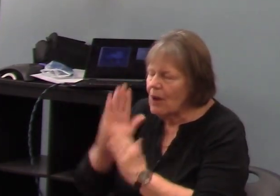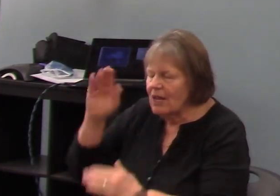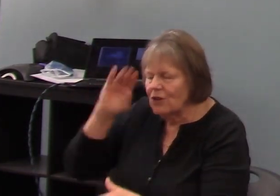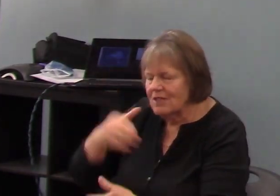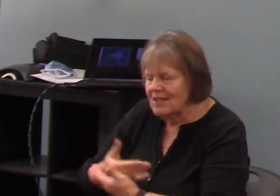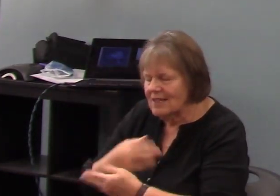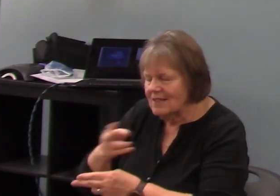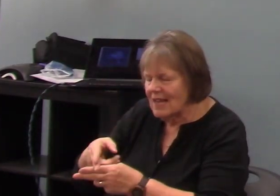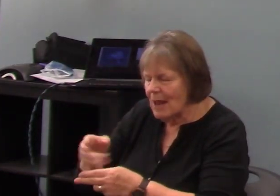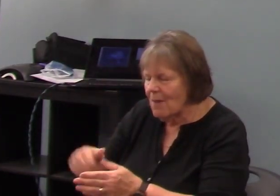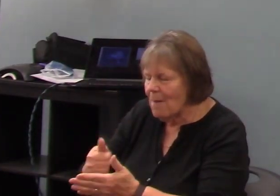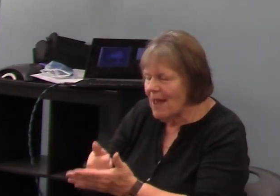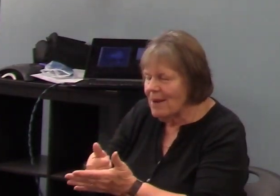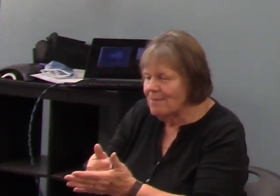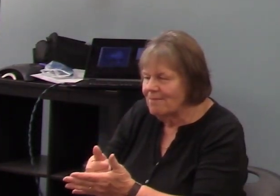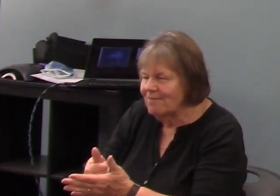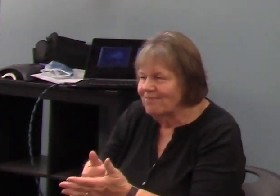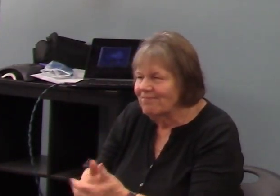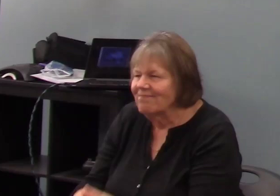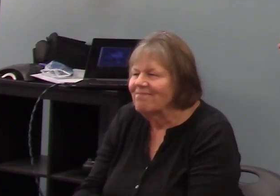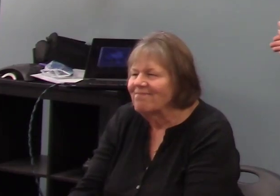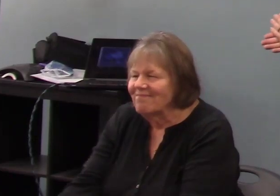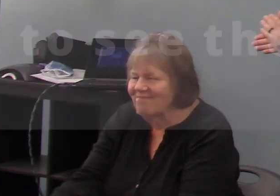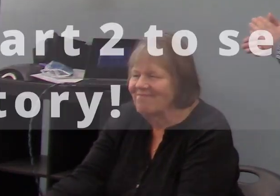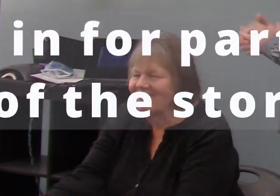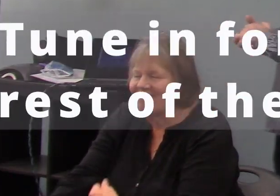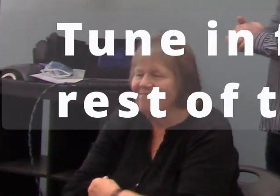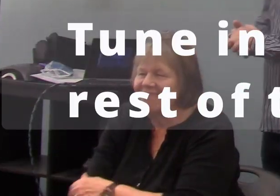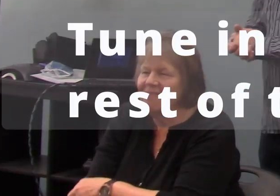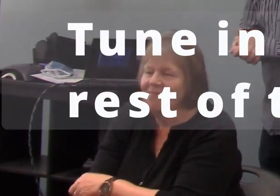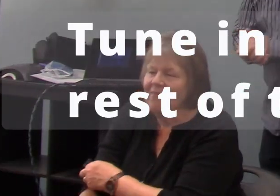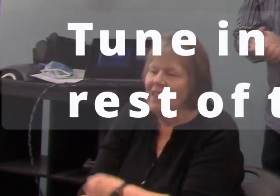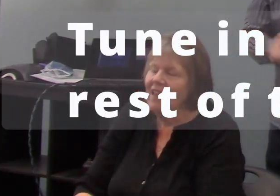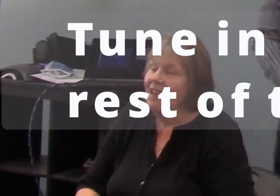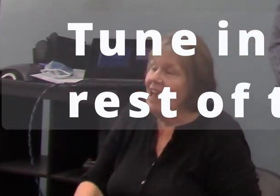So, and if you want to stick around and chat with me about any of these things, you can.